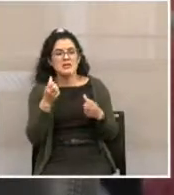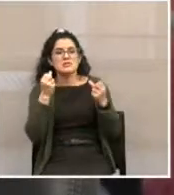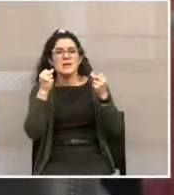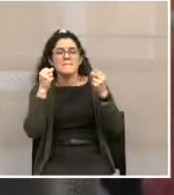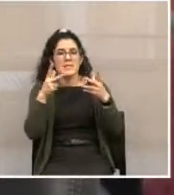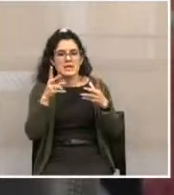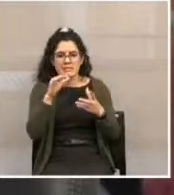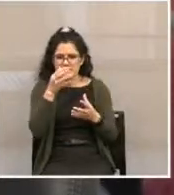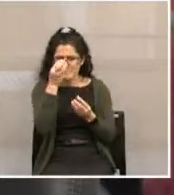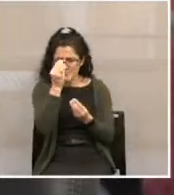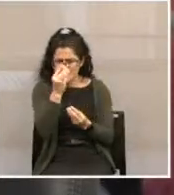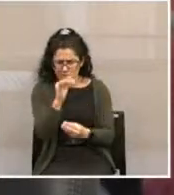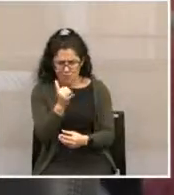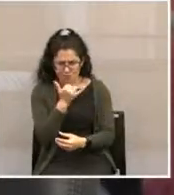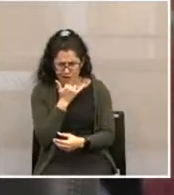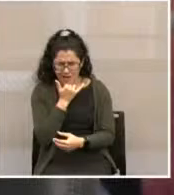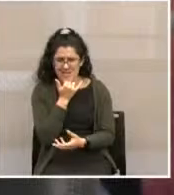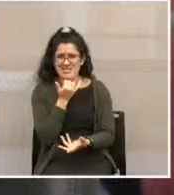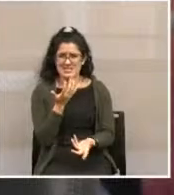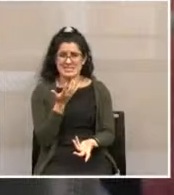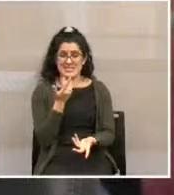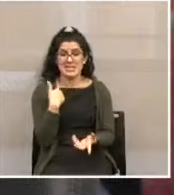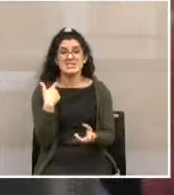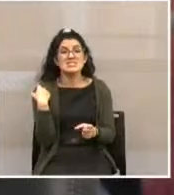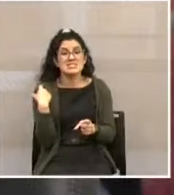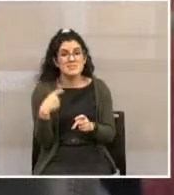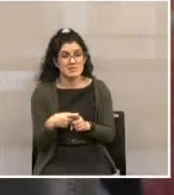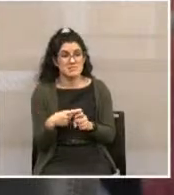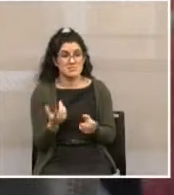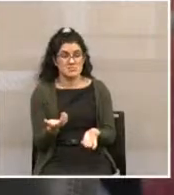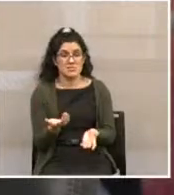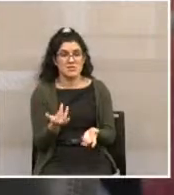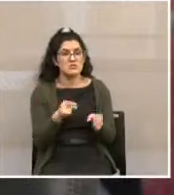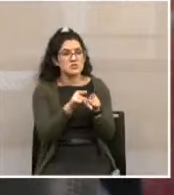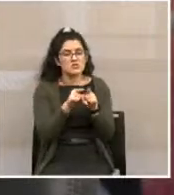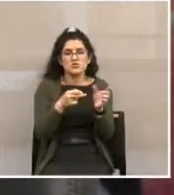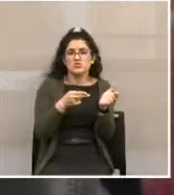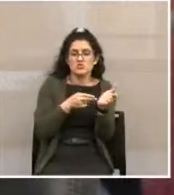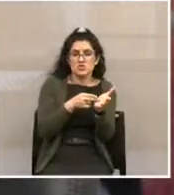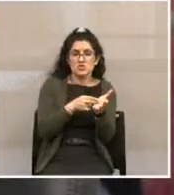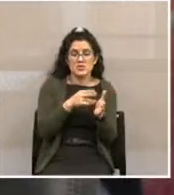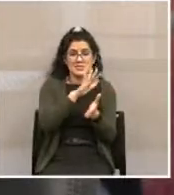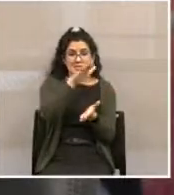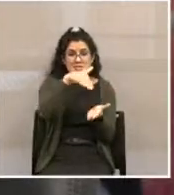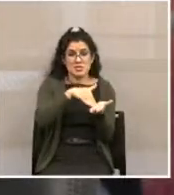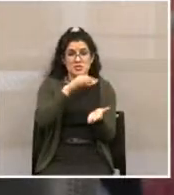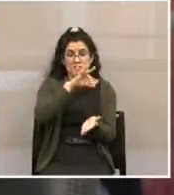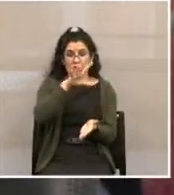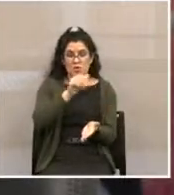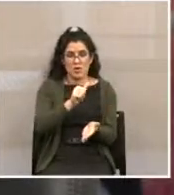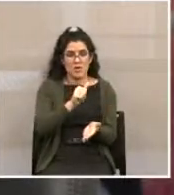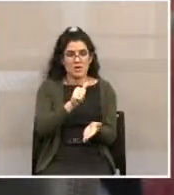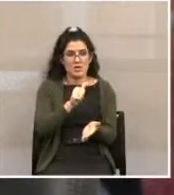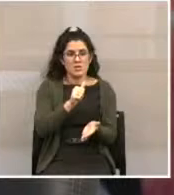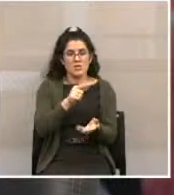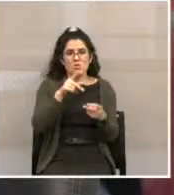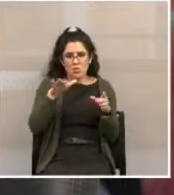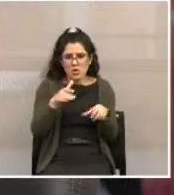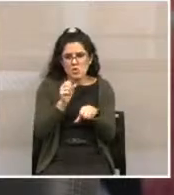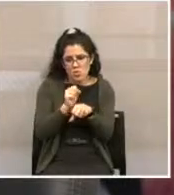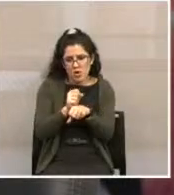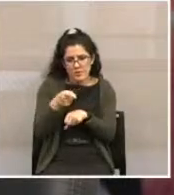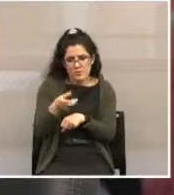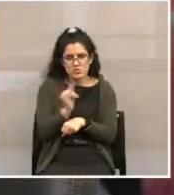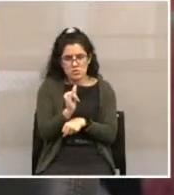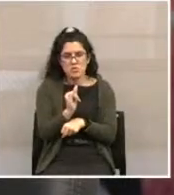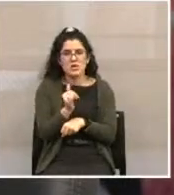much disinformation in Spanish. And that's also true in Central Florida, where we do our work, where so